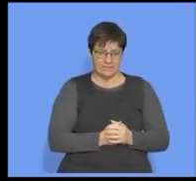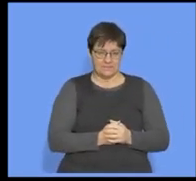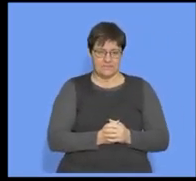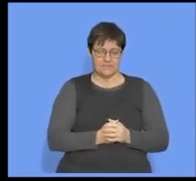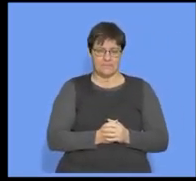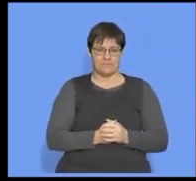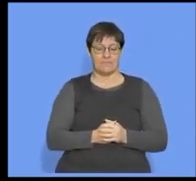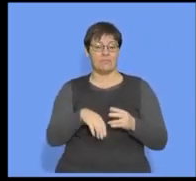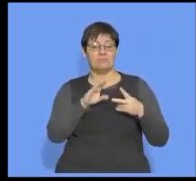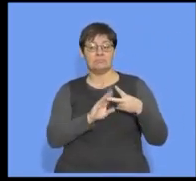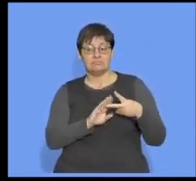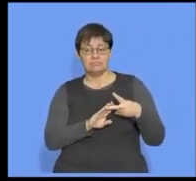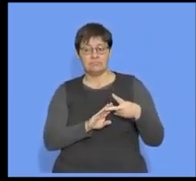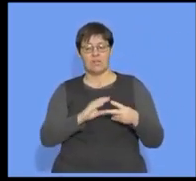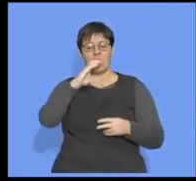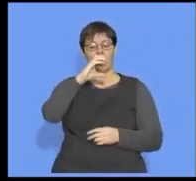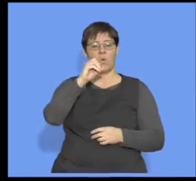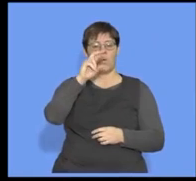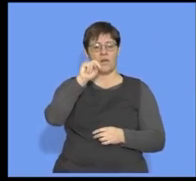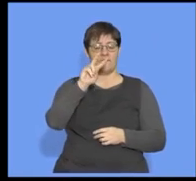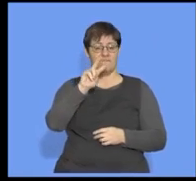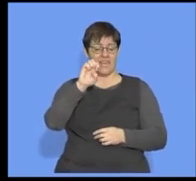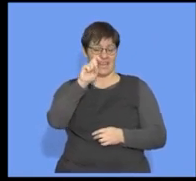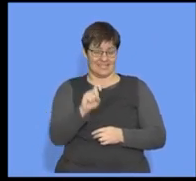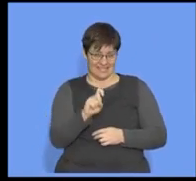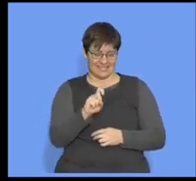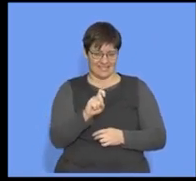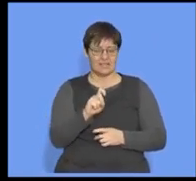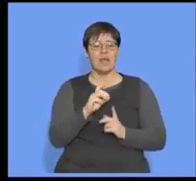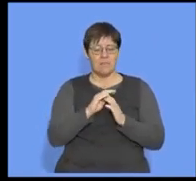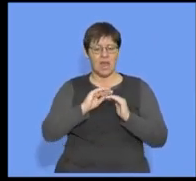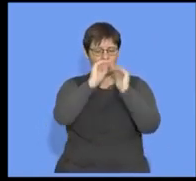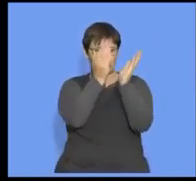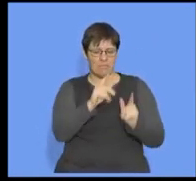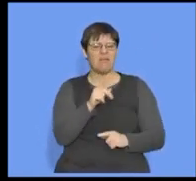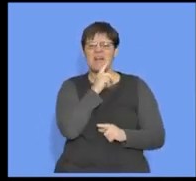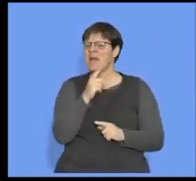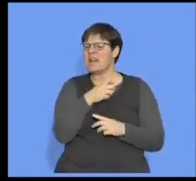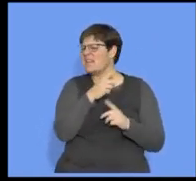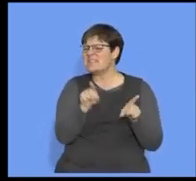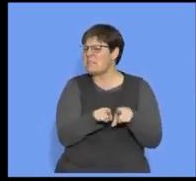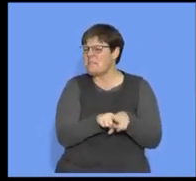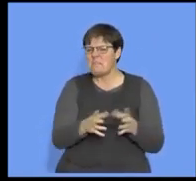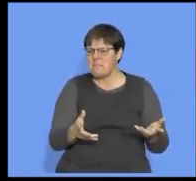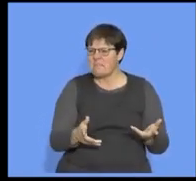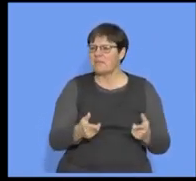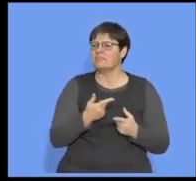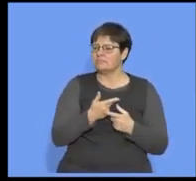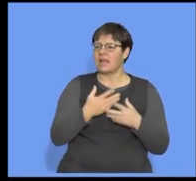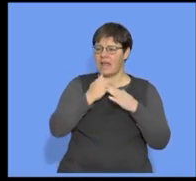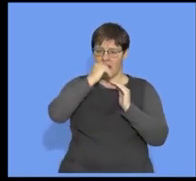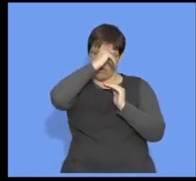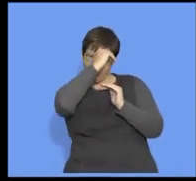The next one, we're talking to the convex. It's a shape. But what type of a shape? It's a shape that